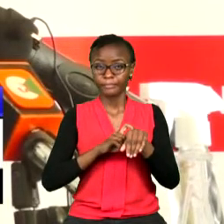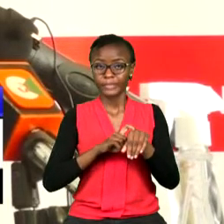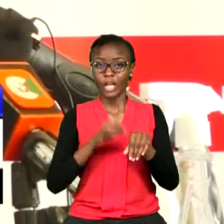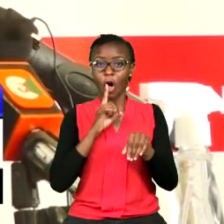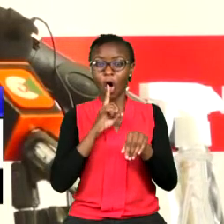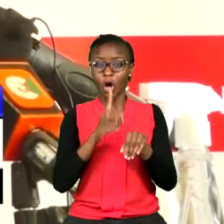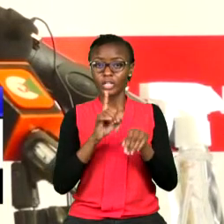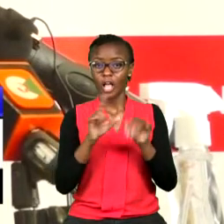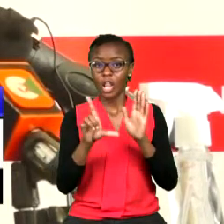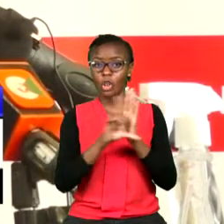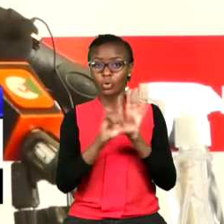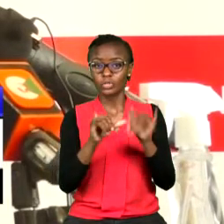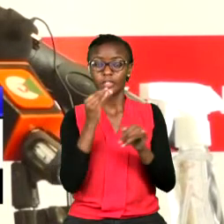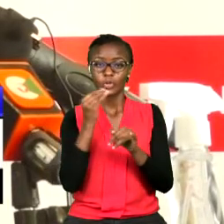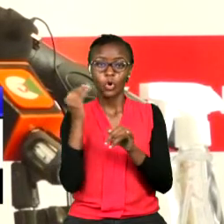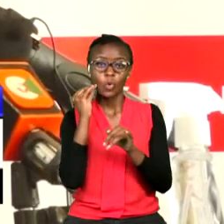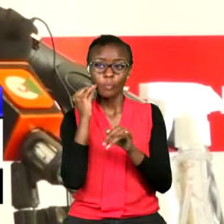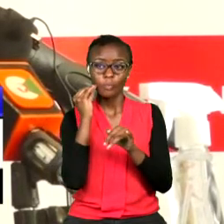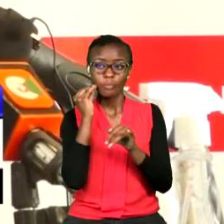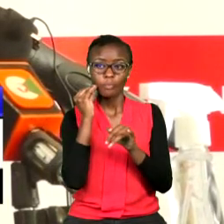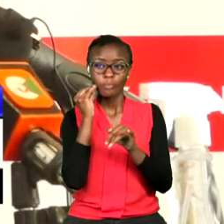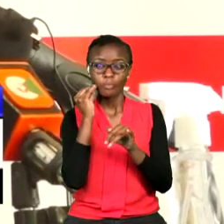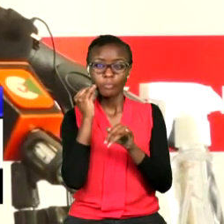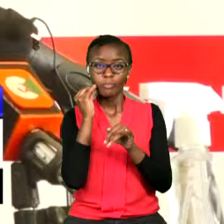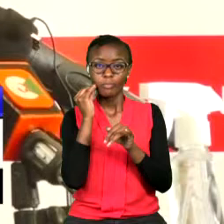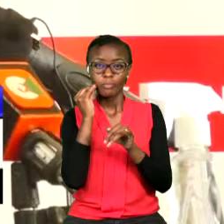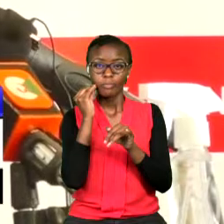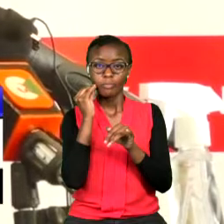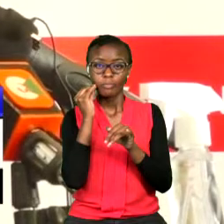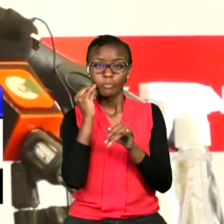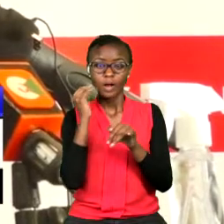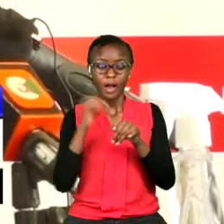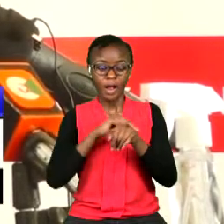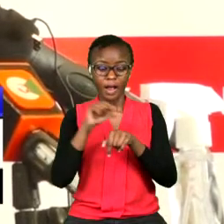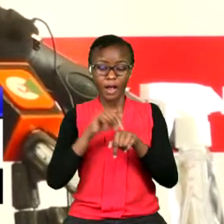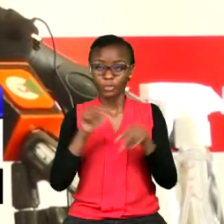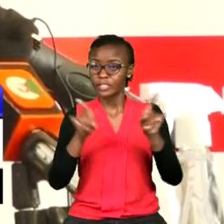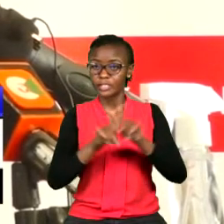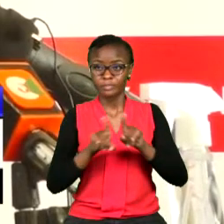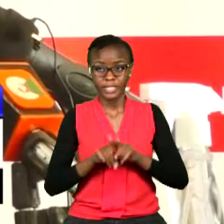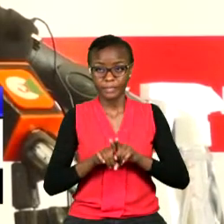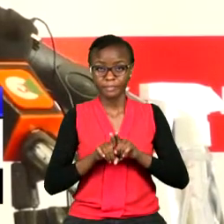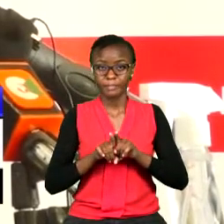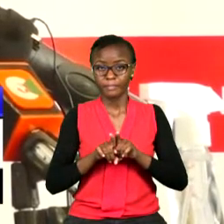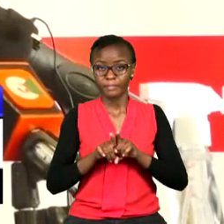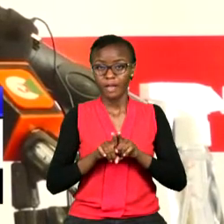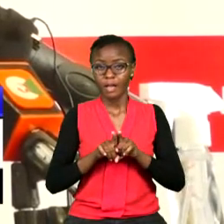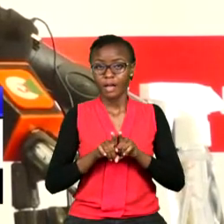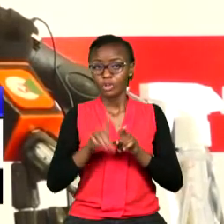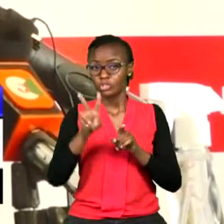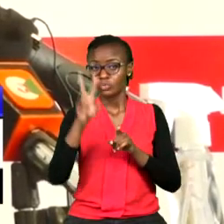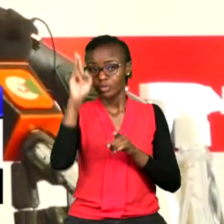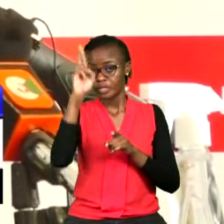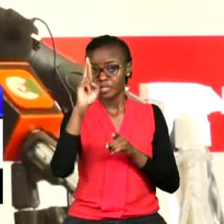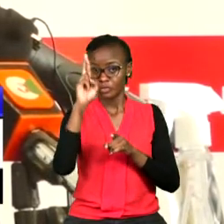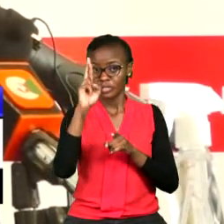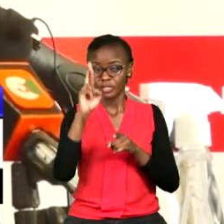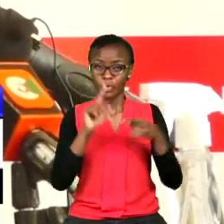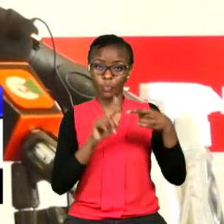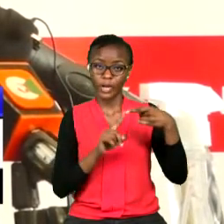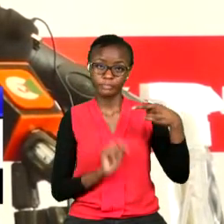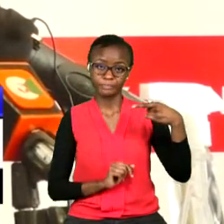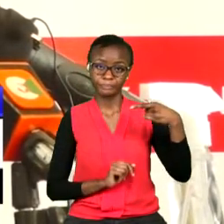measures, including the curfew hours that are there. And this is for 2 reasons. Number 1 is